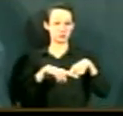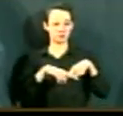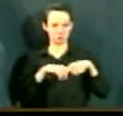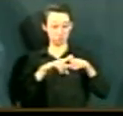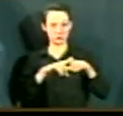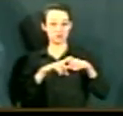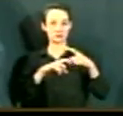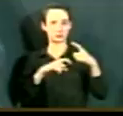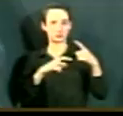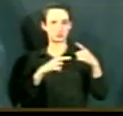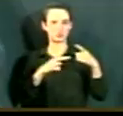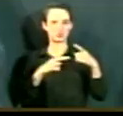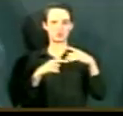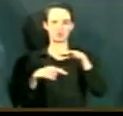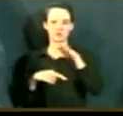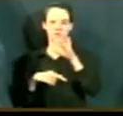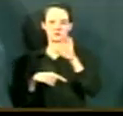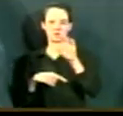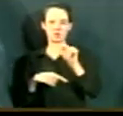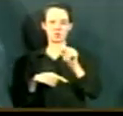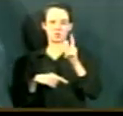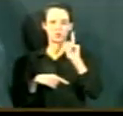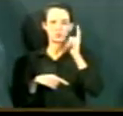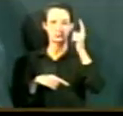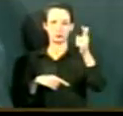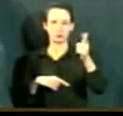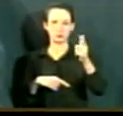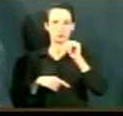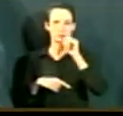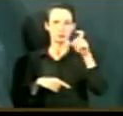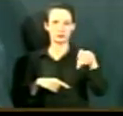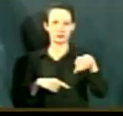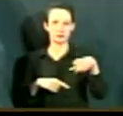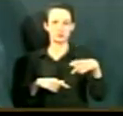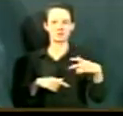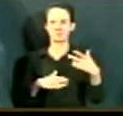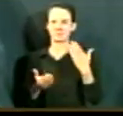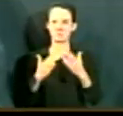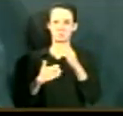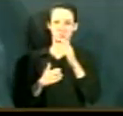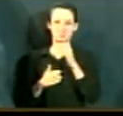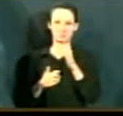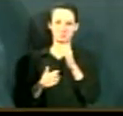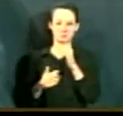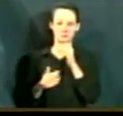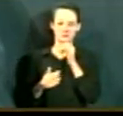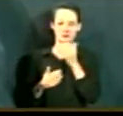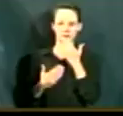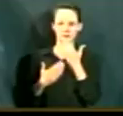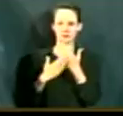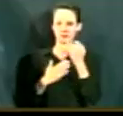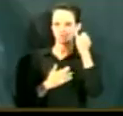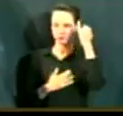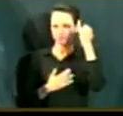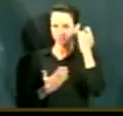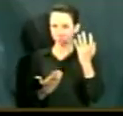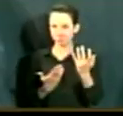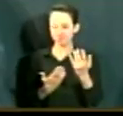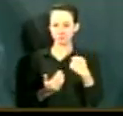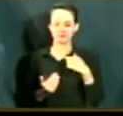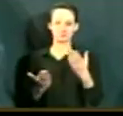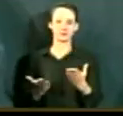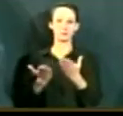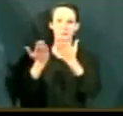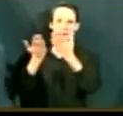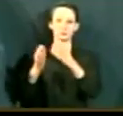have to work that way, it may not be a good idea. I don't. So I make a motion